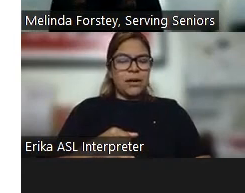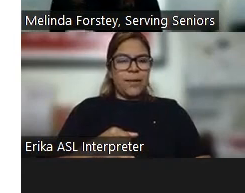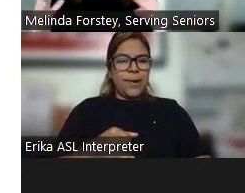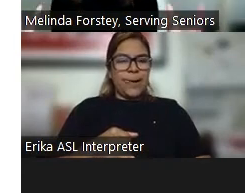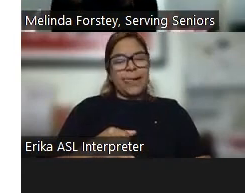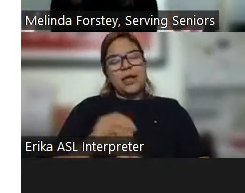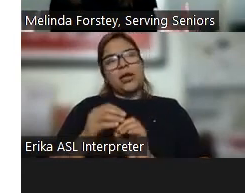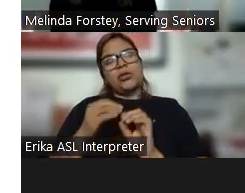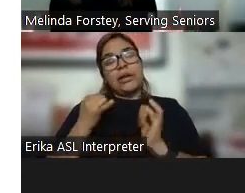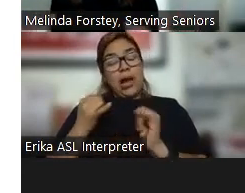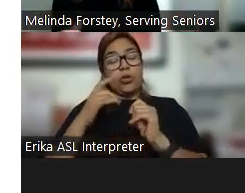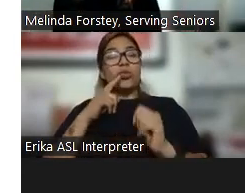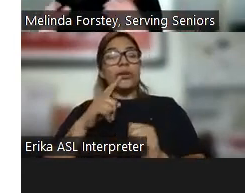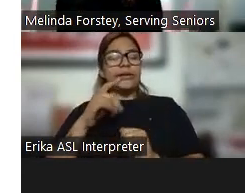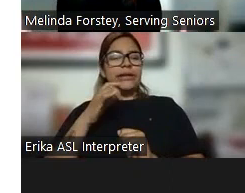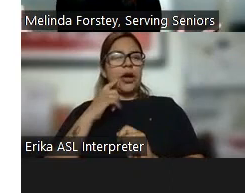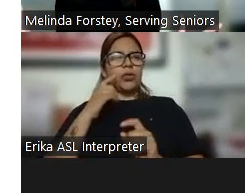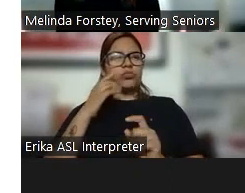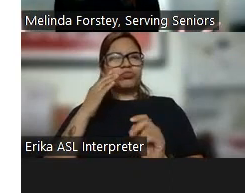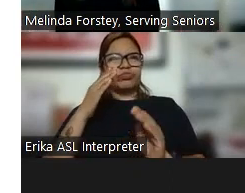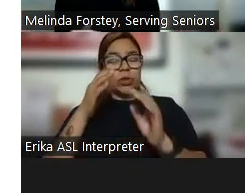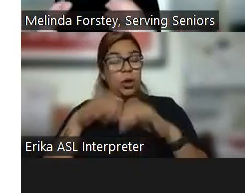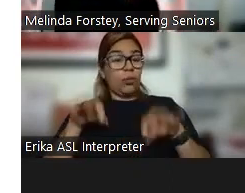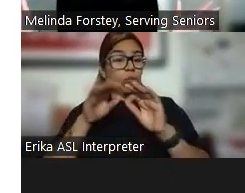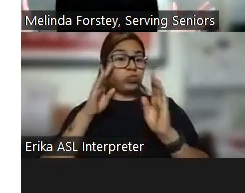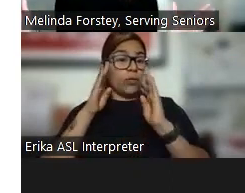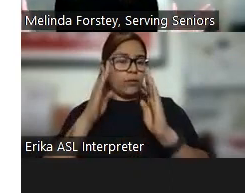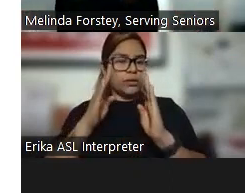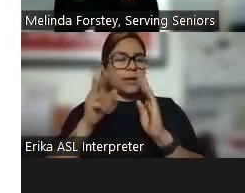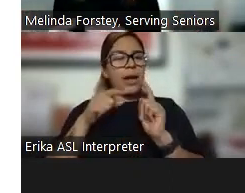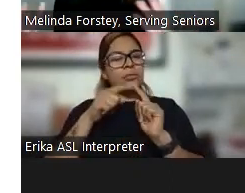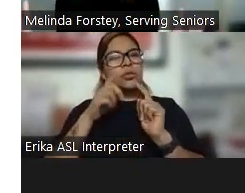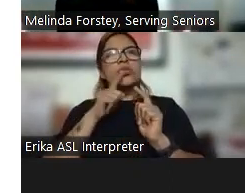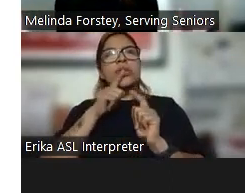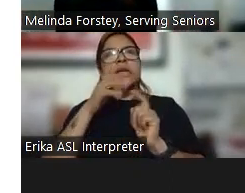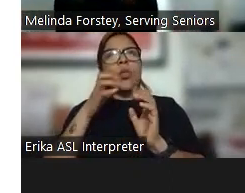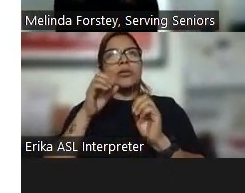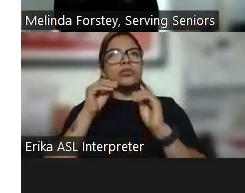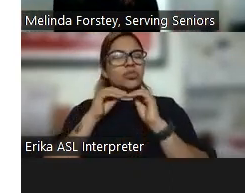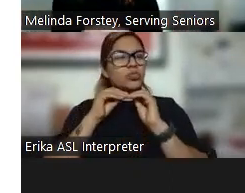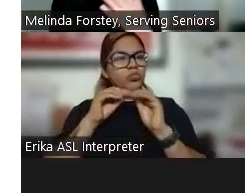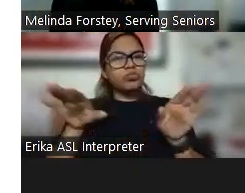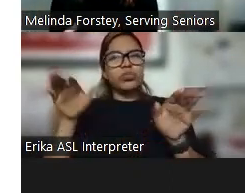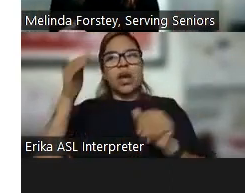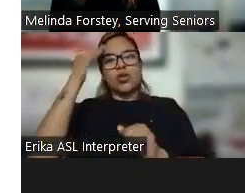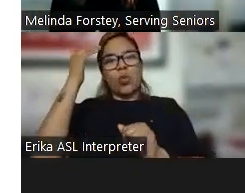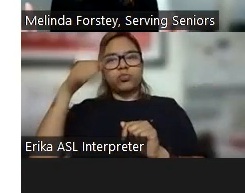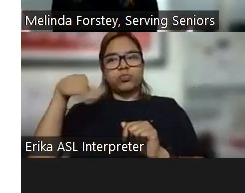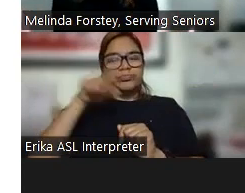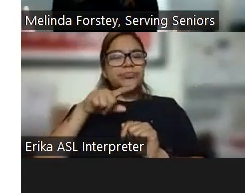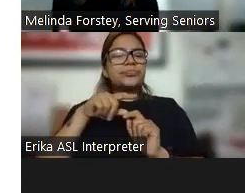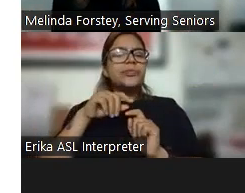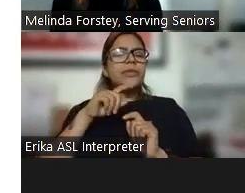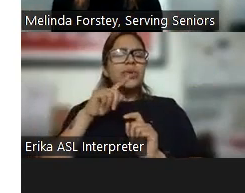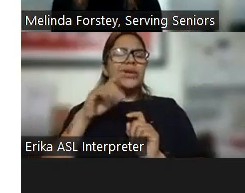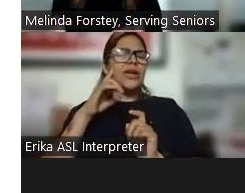So really one of our main focus areas was to raise awareness throughout San Diego and frankly throughout the